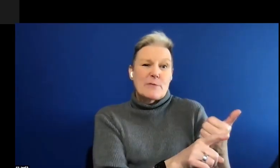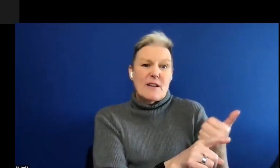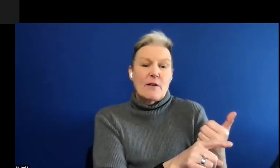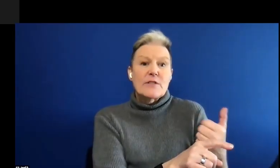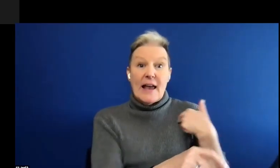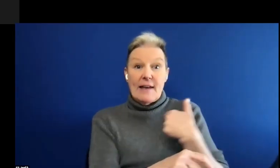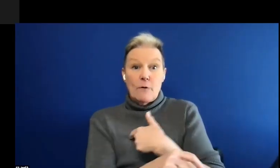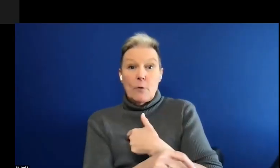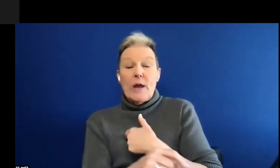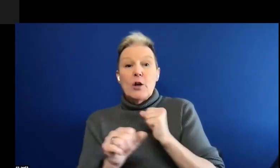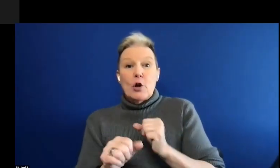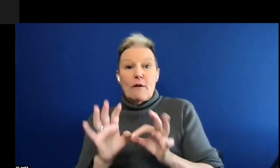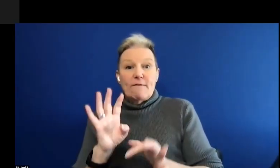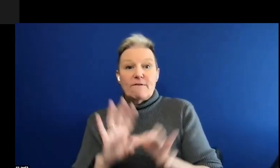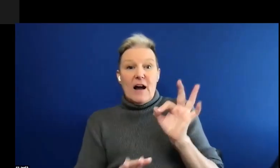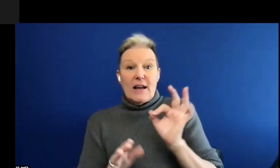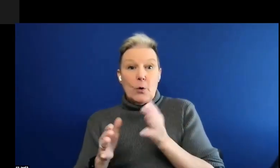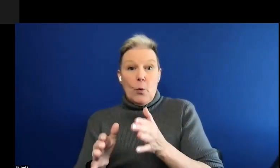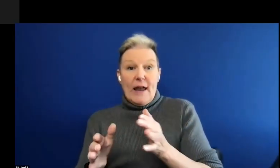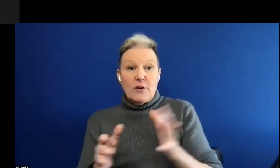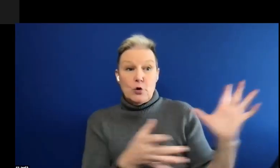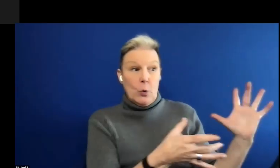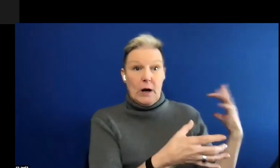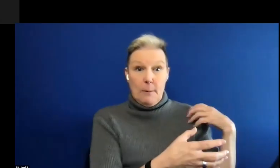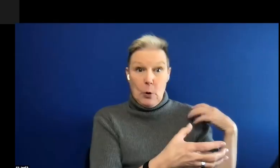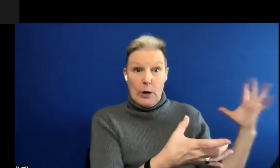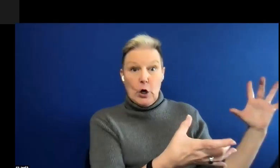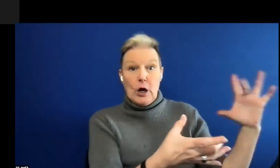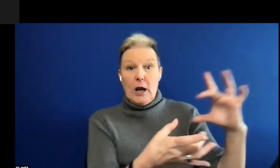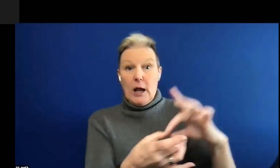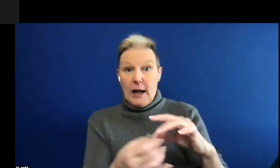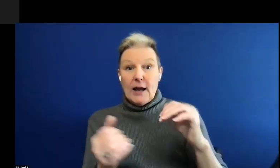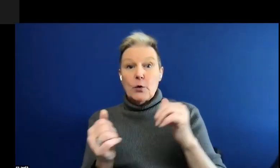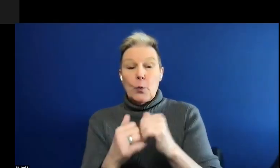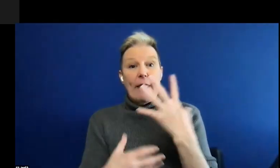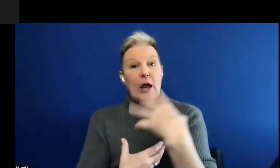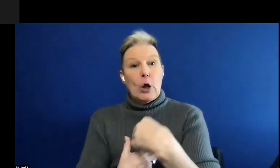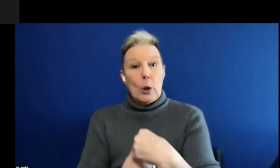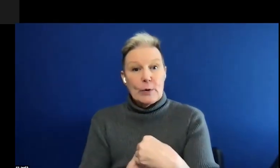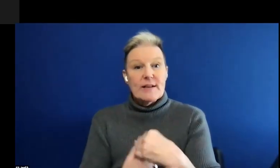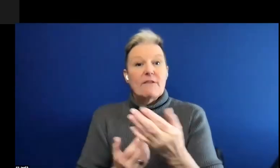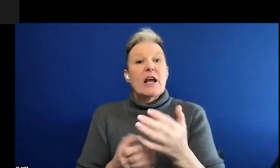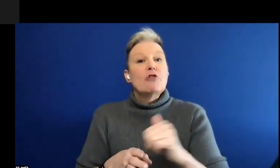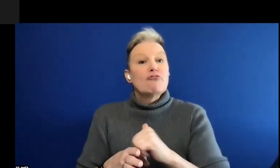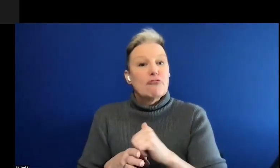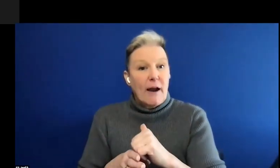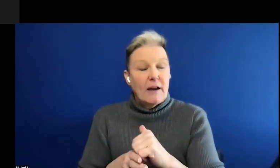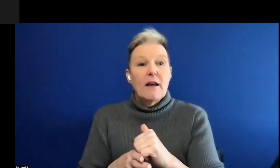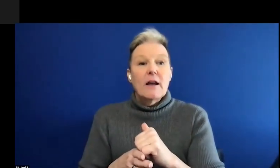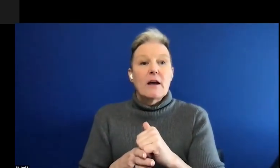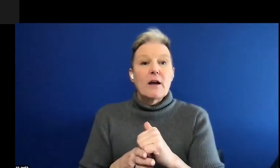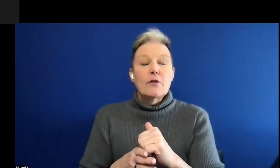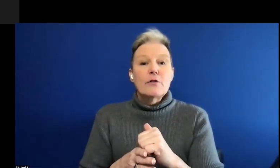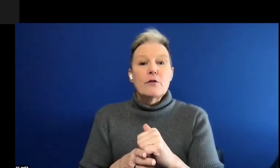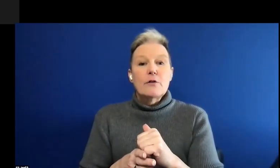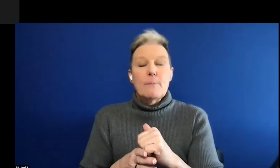could find ways to connect those employers to actual inclusivity trainings and things like that to